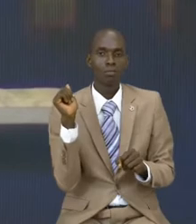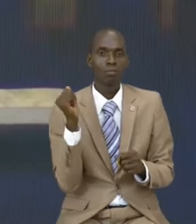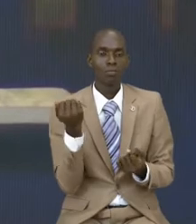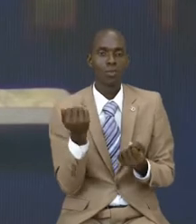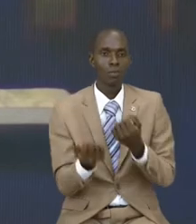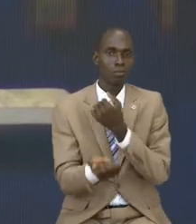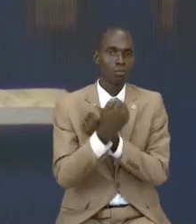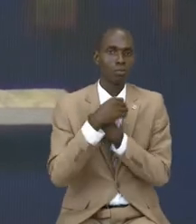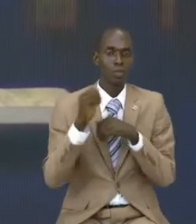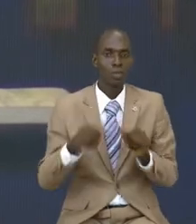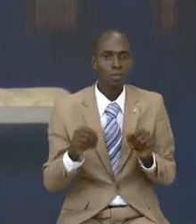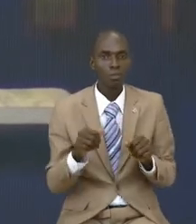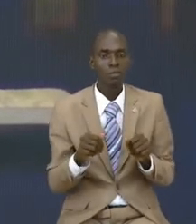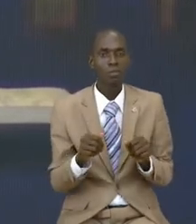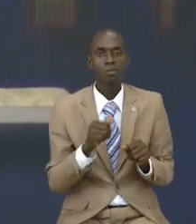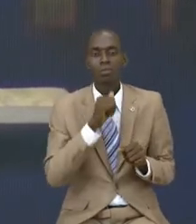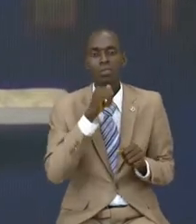an unspottable,